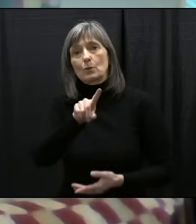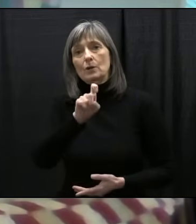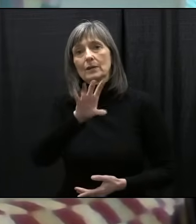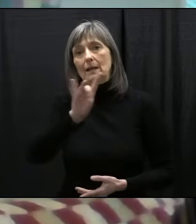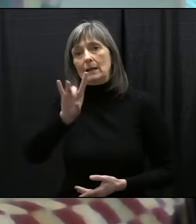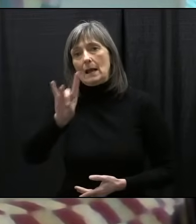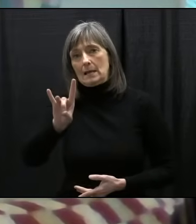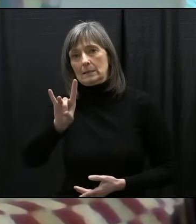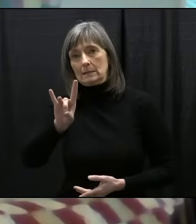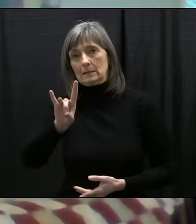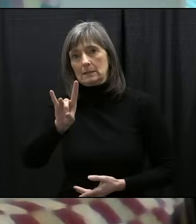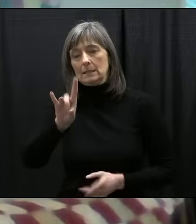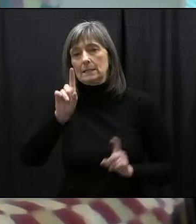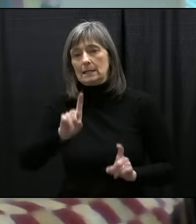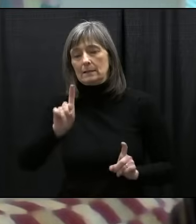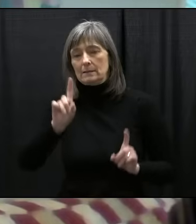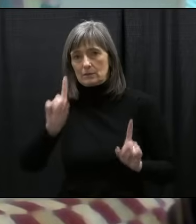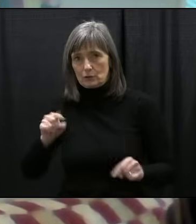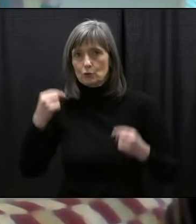357,188 to date.